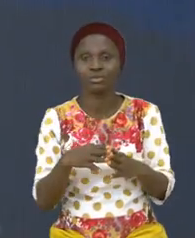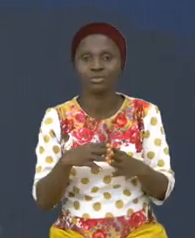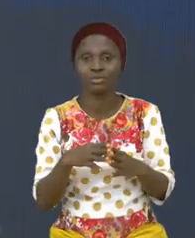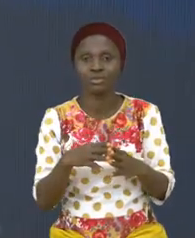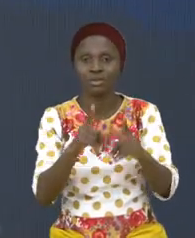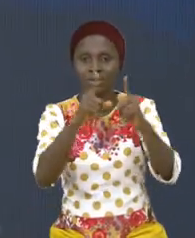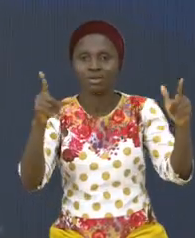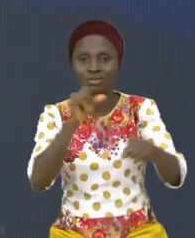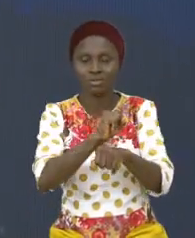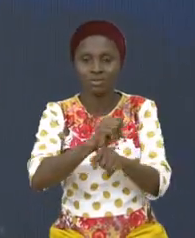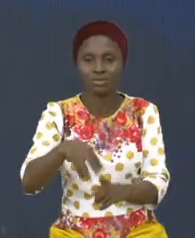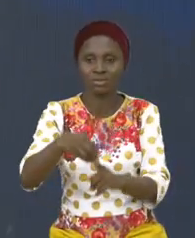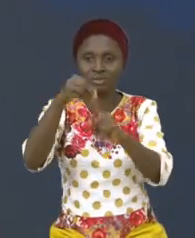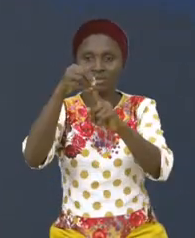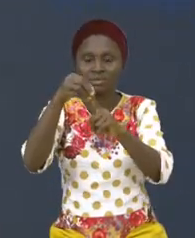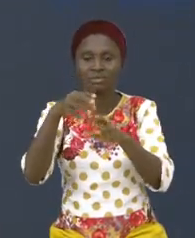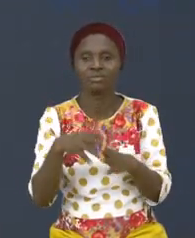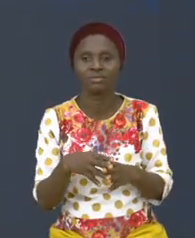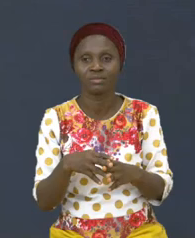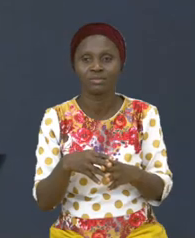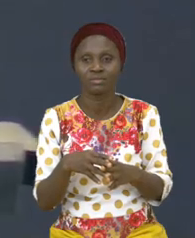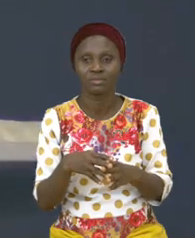the extraordinary. A,